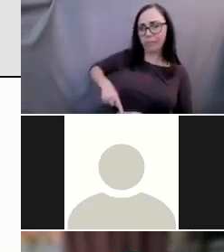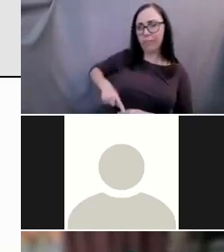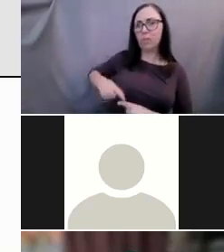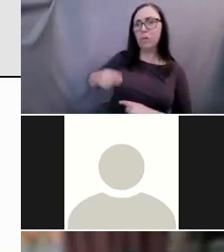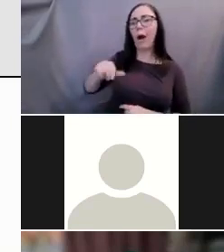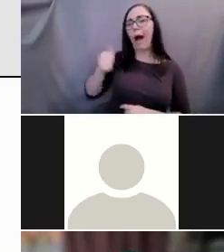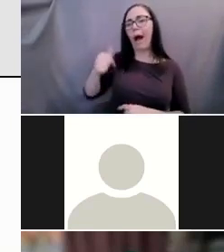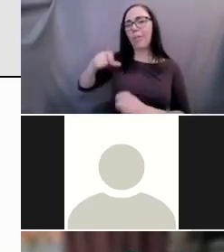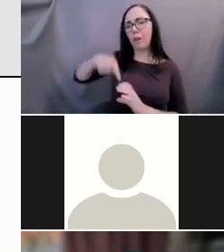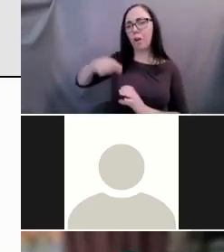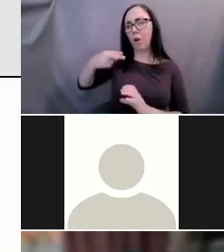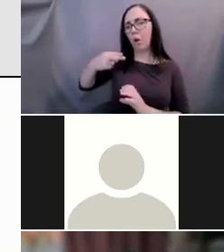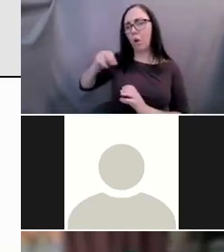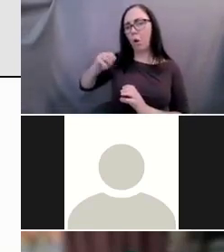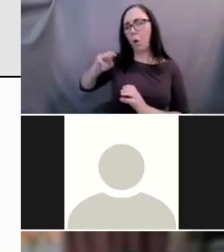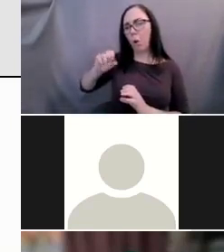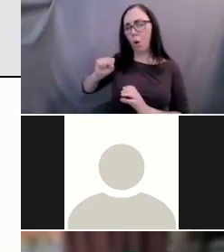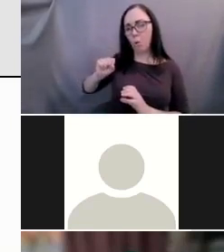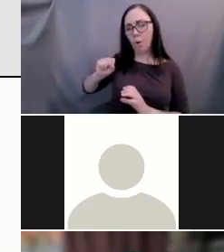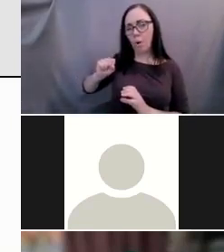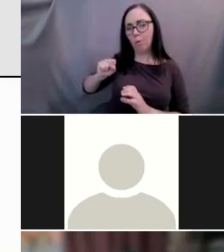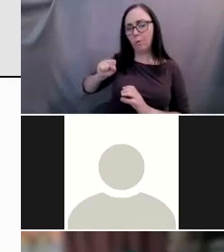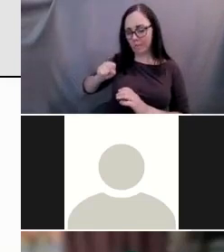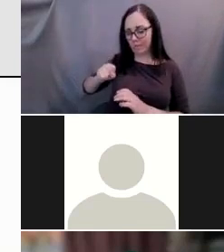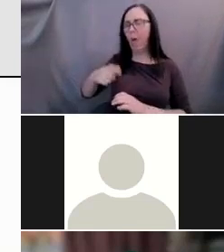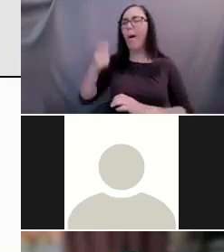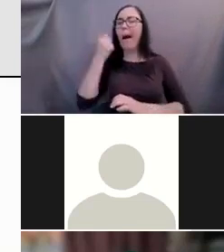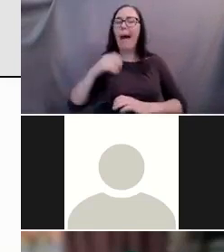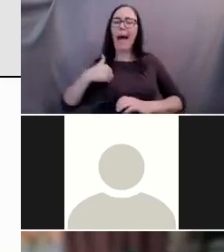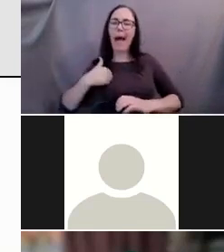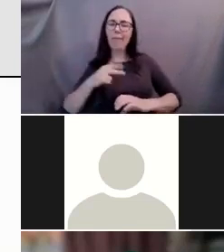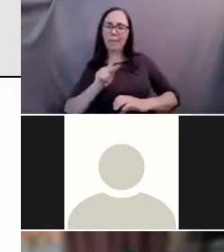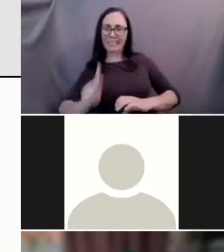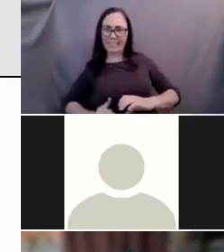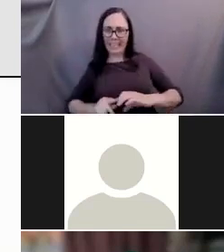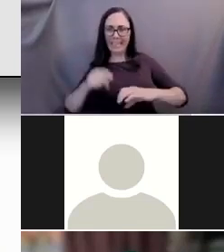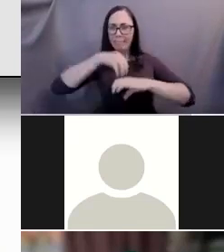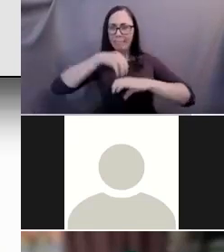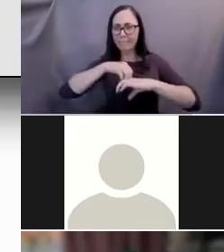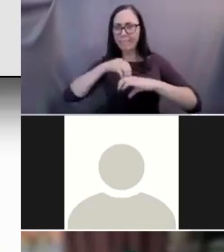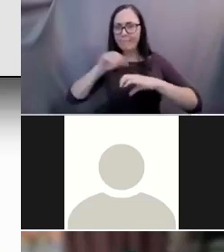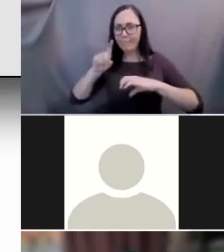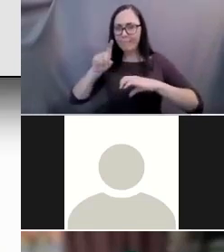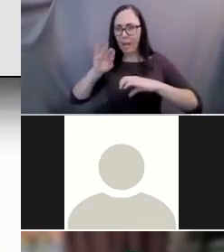from endocrine glands called the adrenal glands, which sit on top of the kidneys.